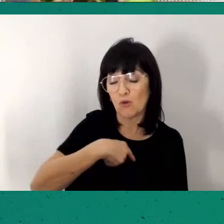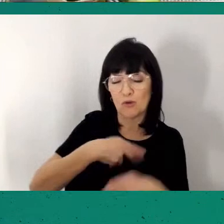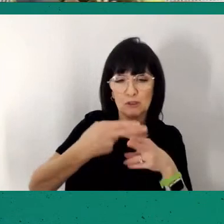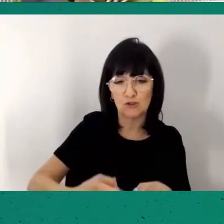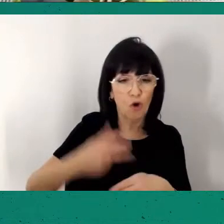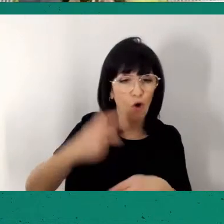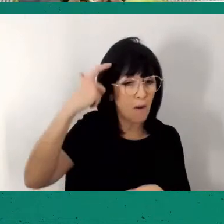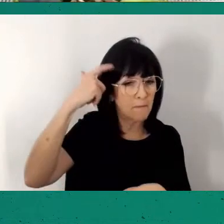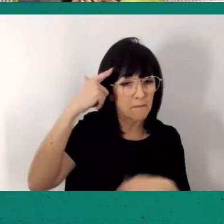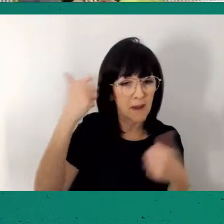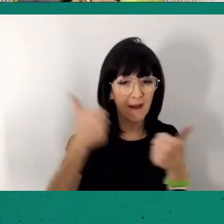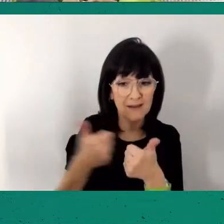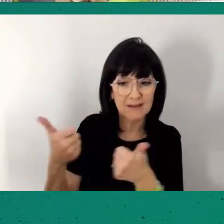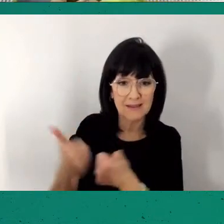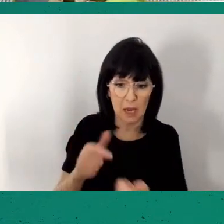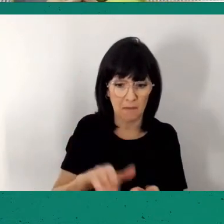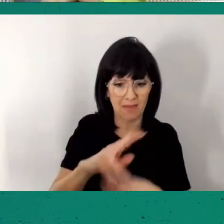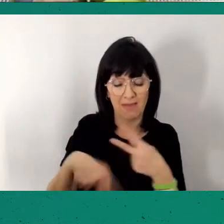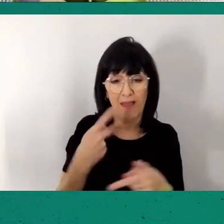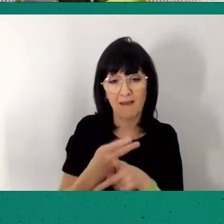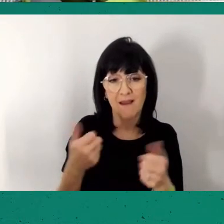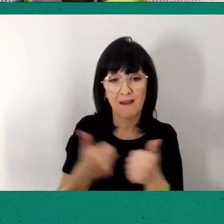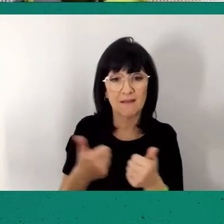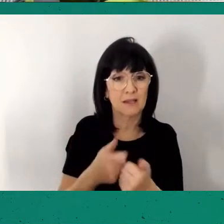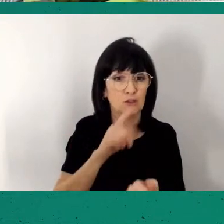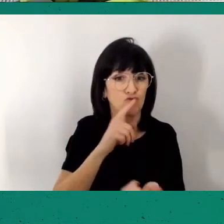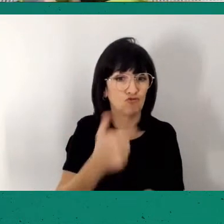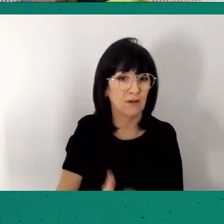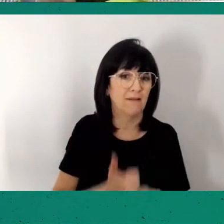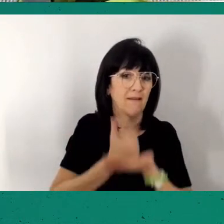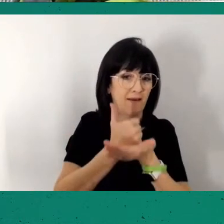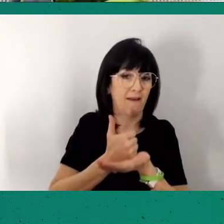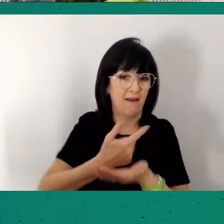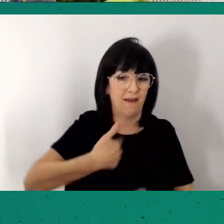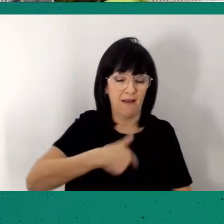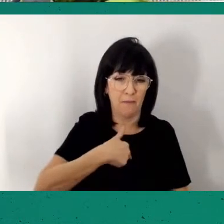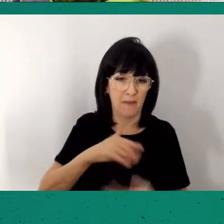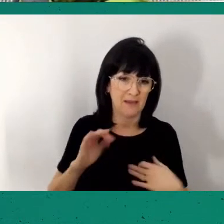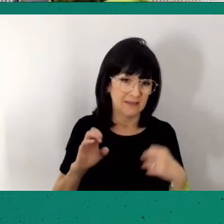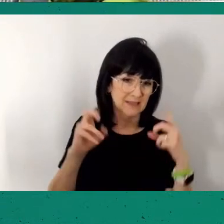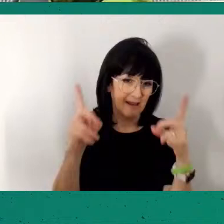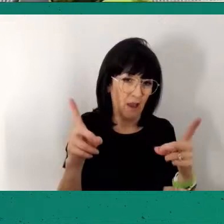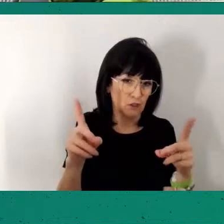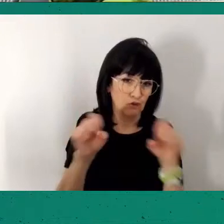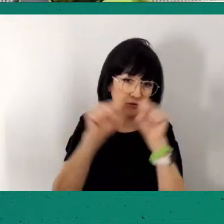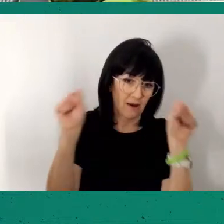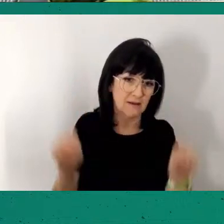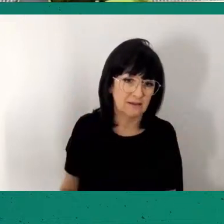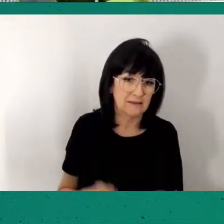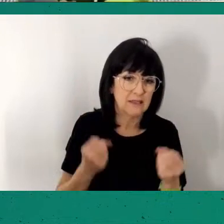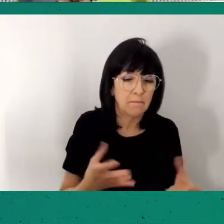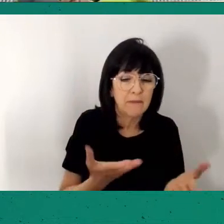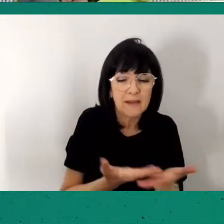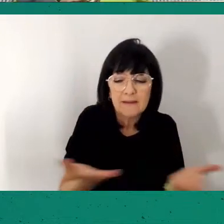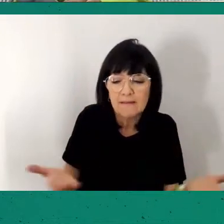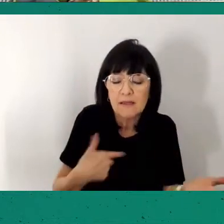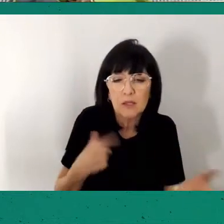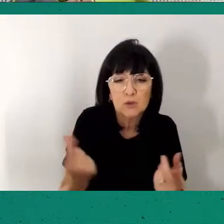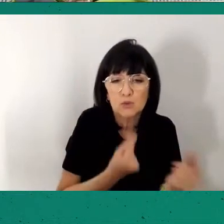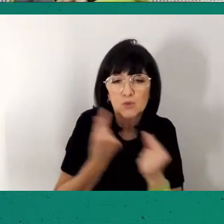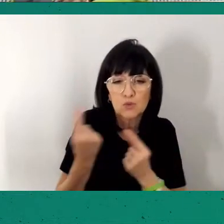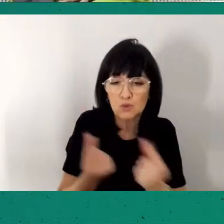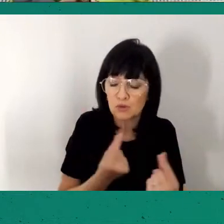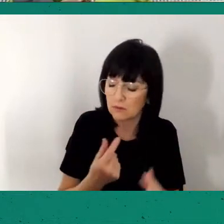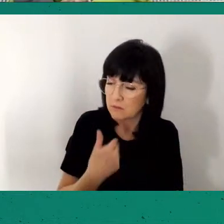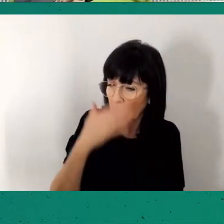kinds of things helped us a great deal in our educational system and a lot of other things that we did. I knew I was going to